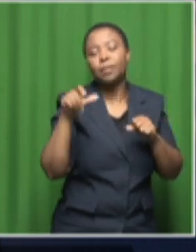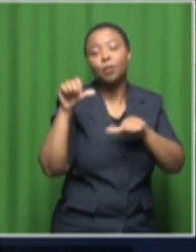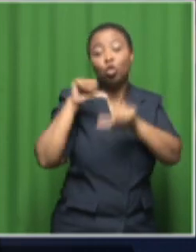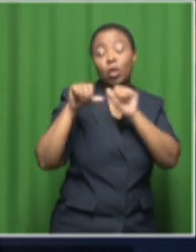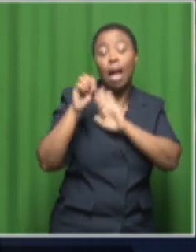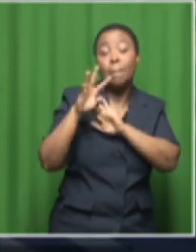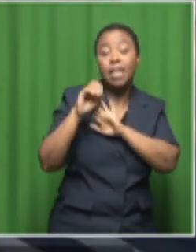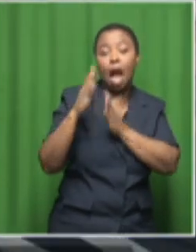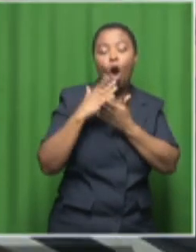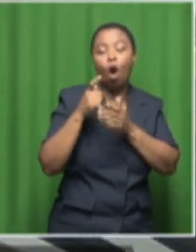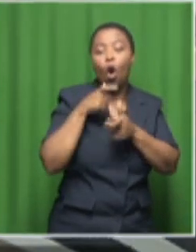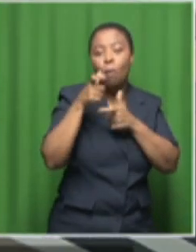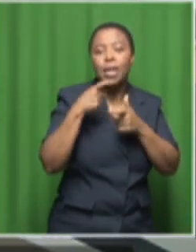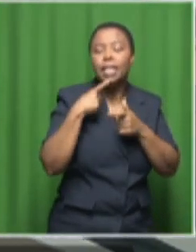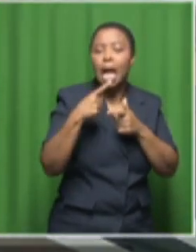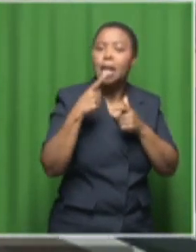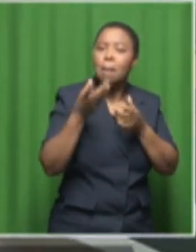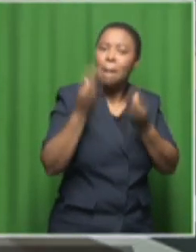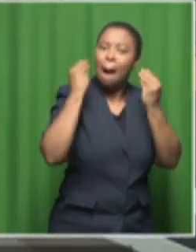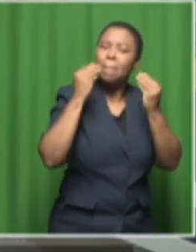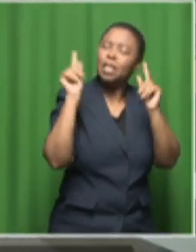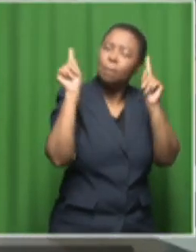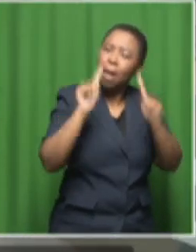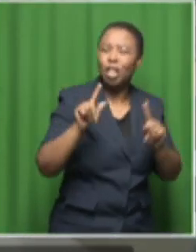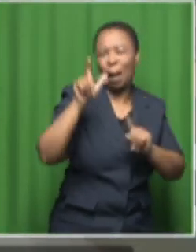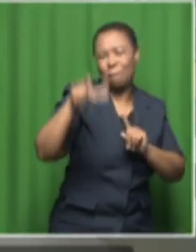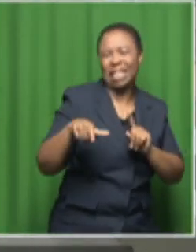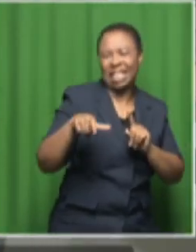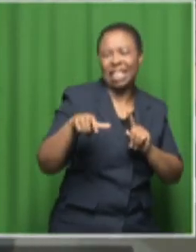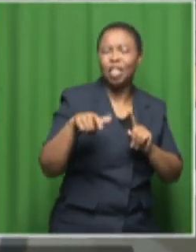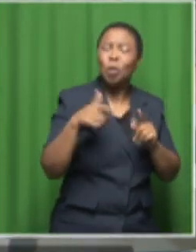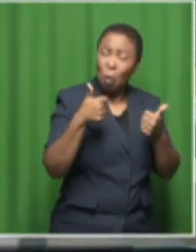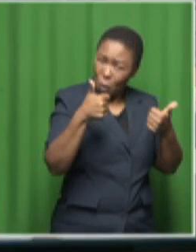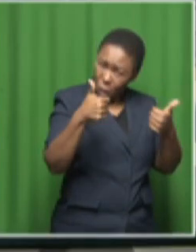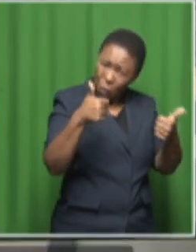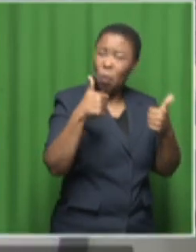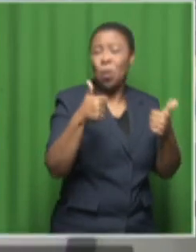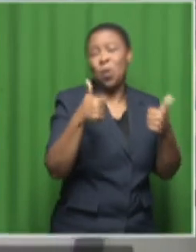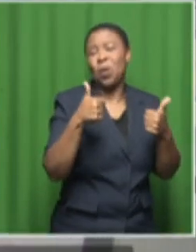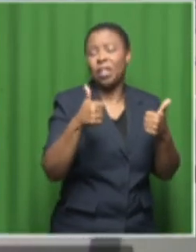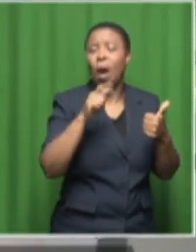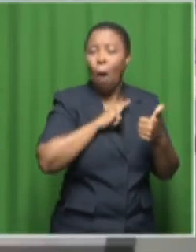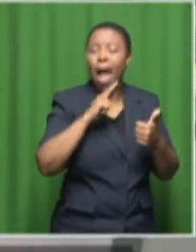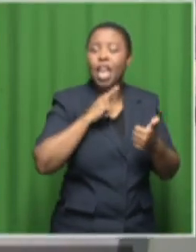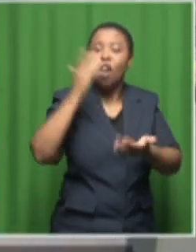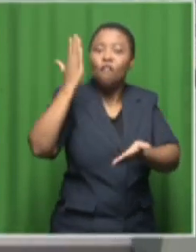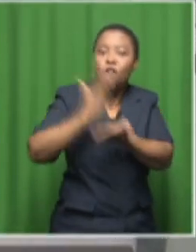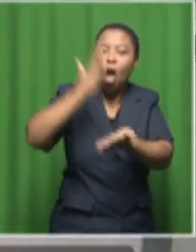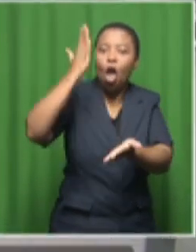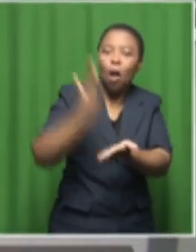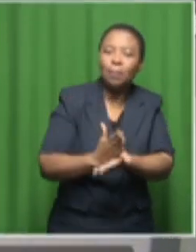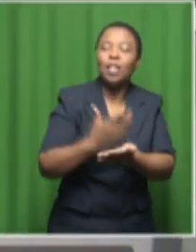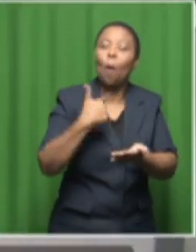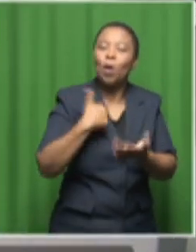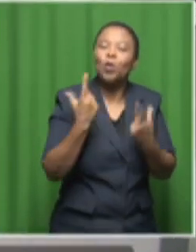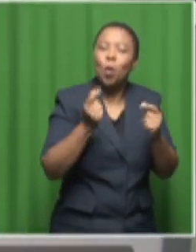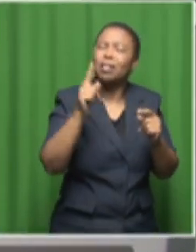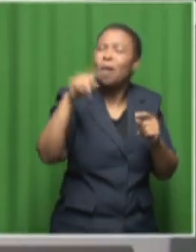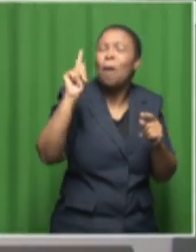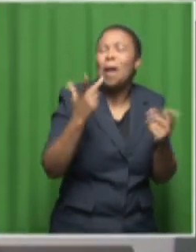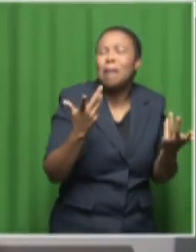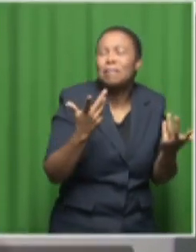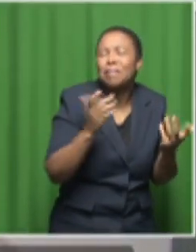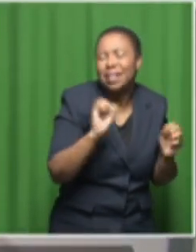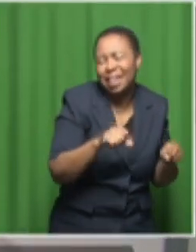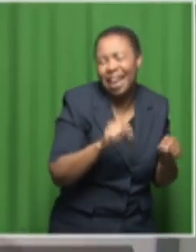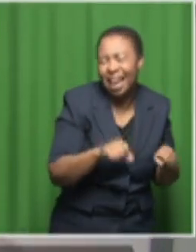media the other day saying that they found a very special person. So it's always great. Like, it just kind of reaffirms what we're doing.